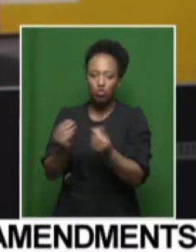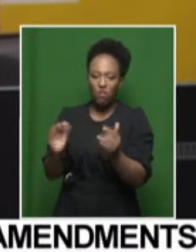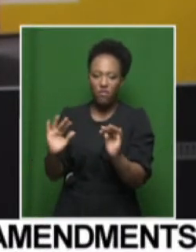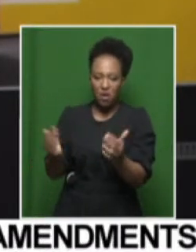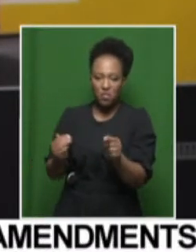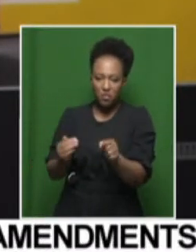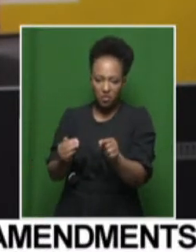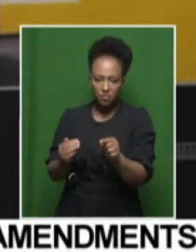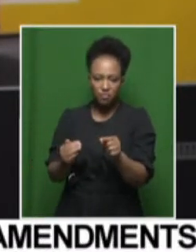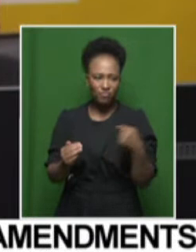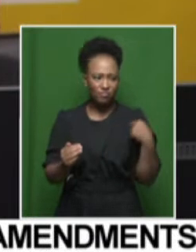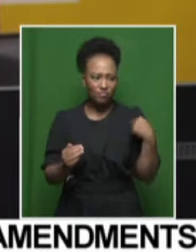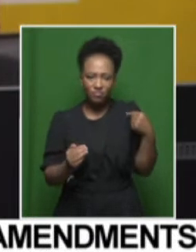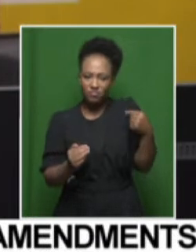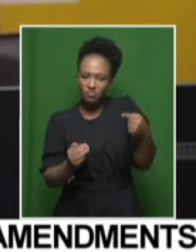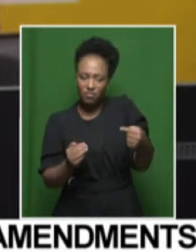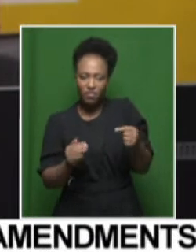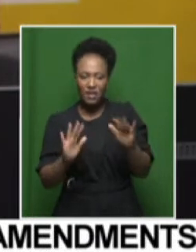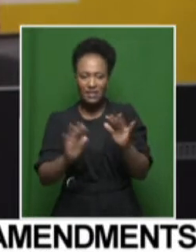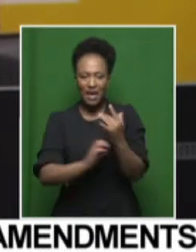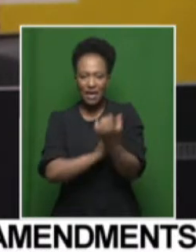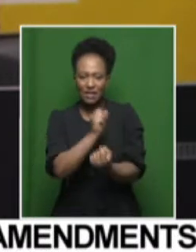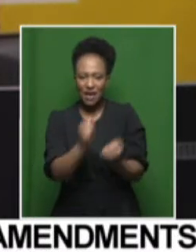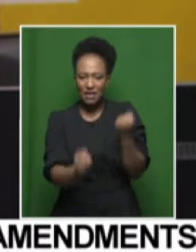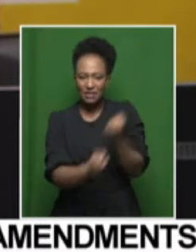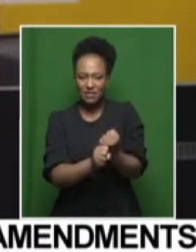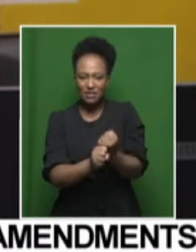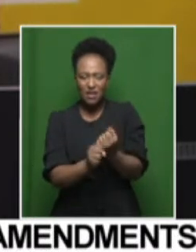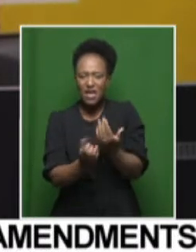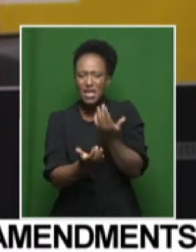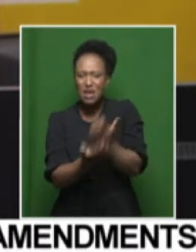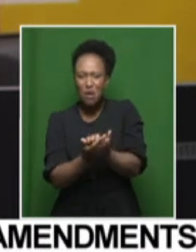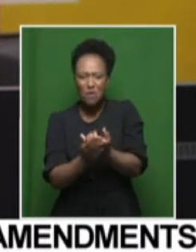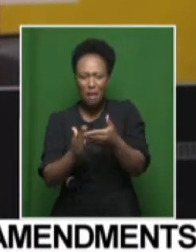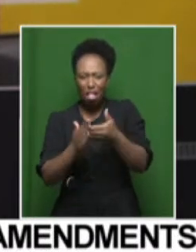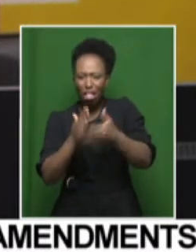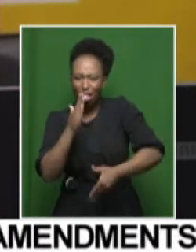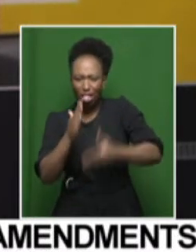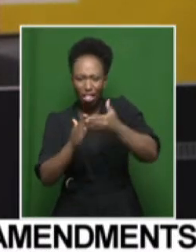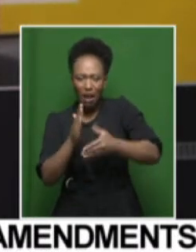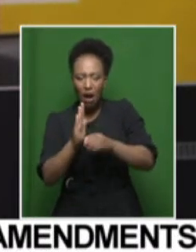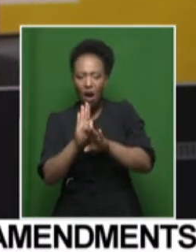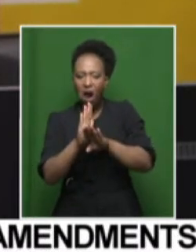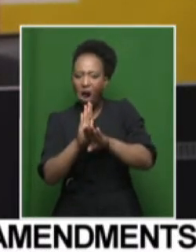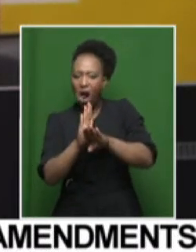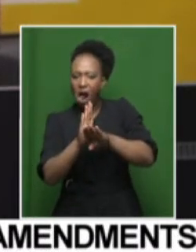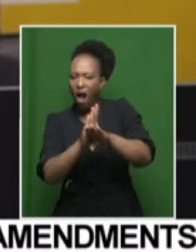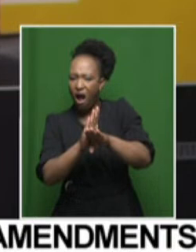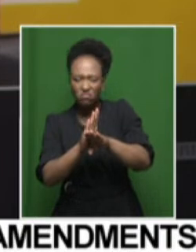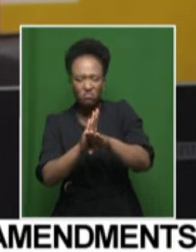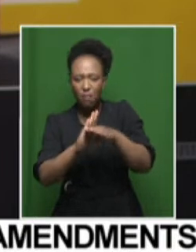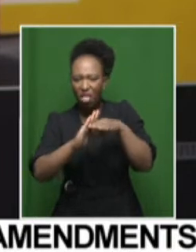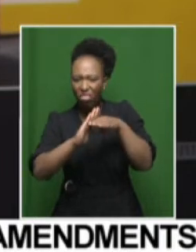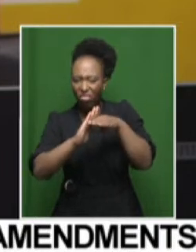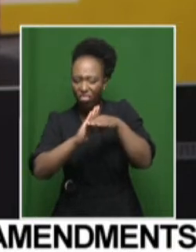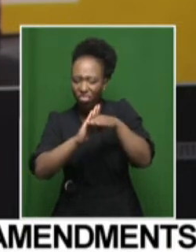have had more than a decade of economic stagnation. All true sustained economic